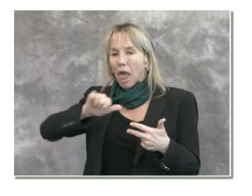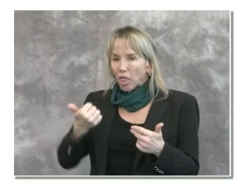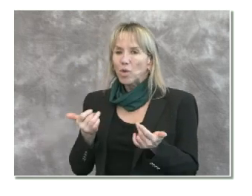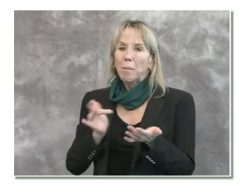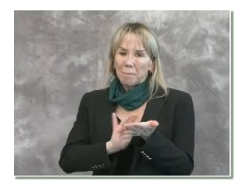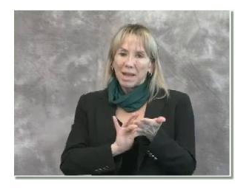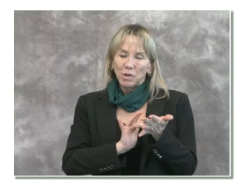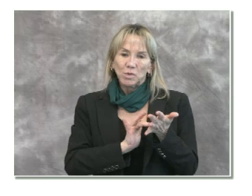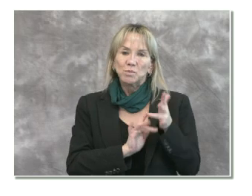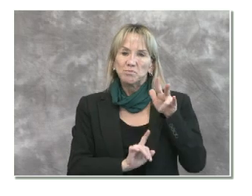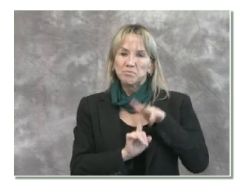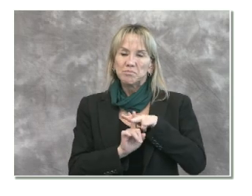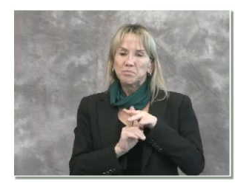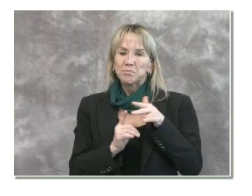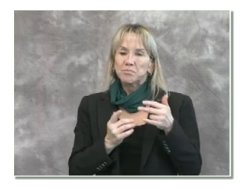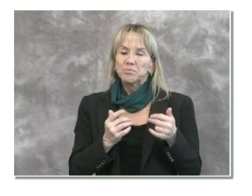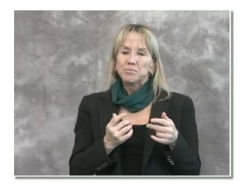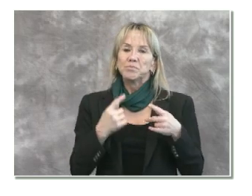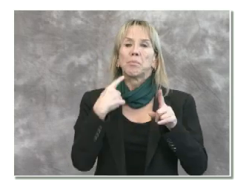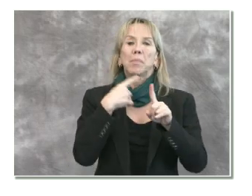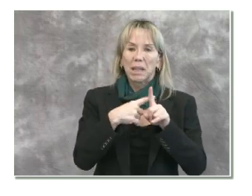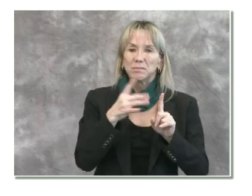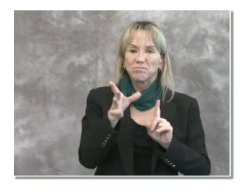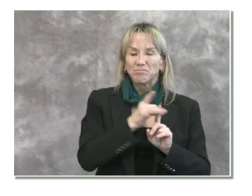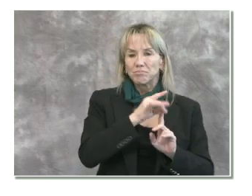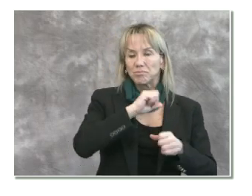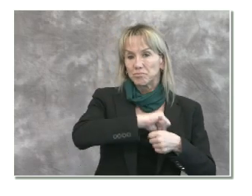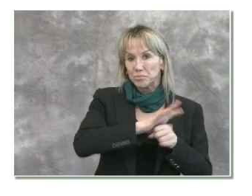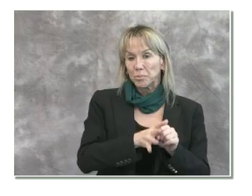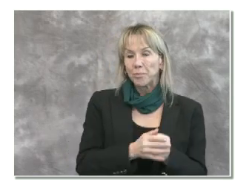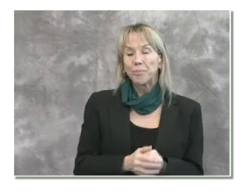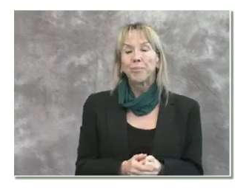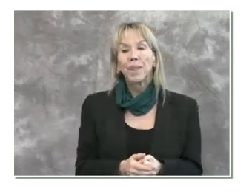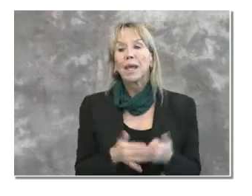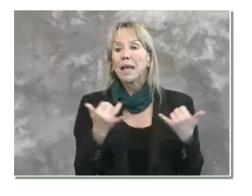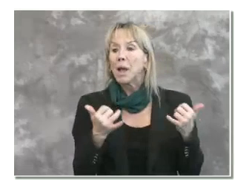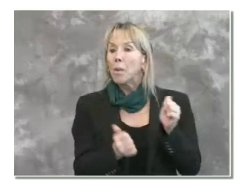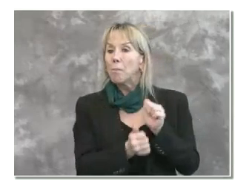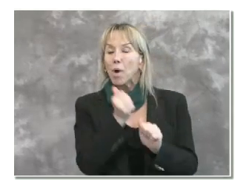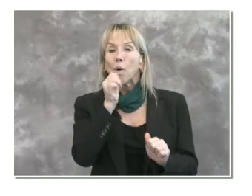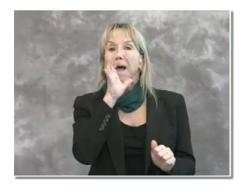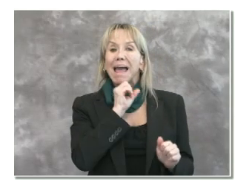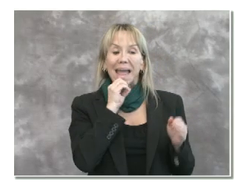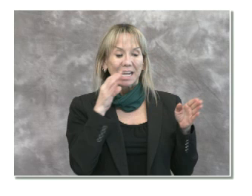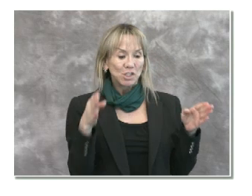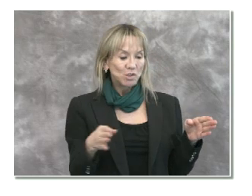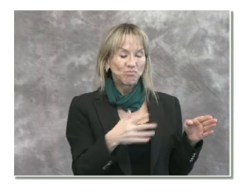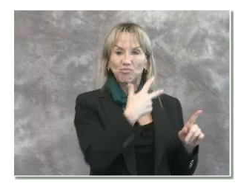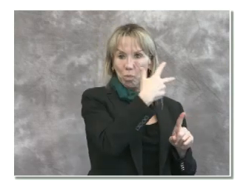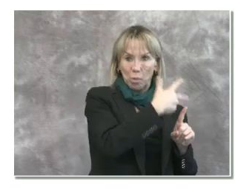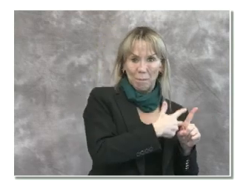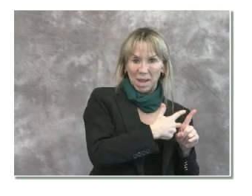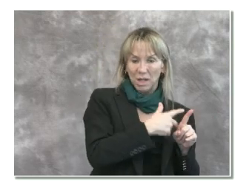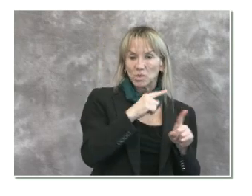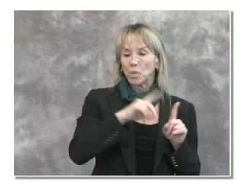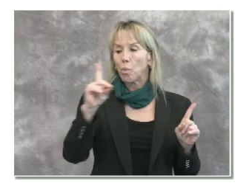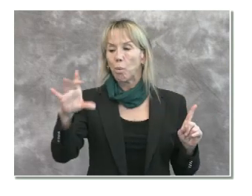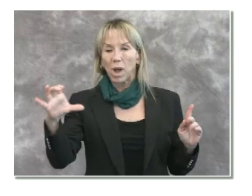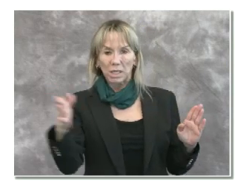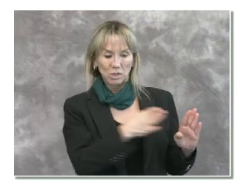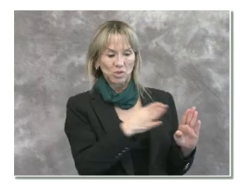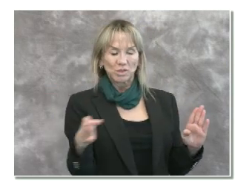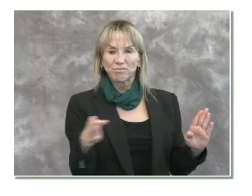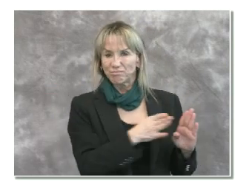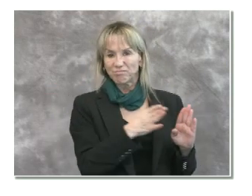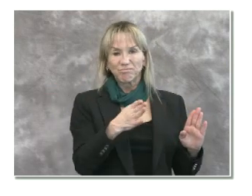medical conditions. Of the total number of cases, the age range remains 3 months to 100 years of age.